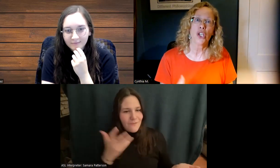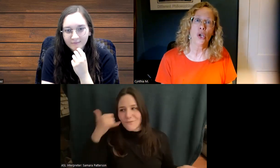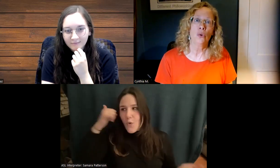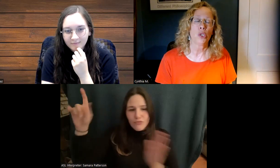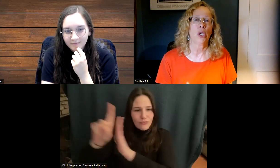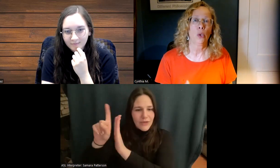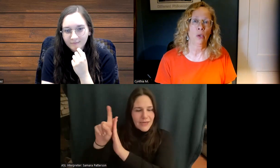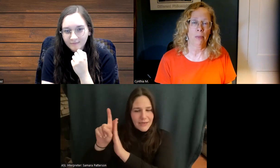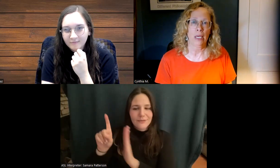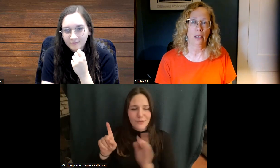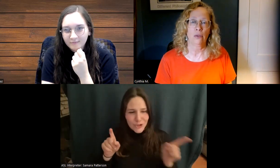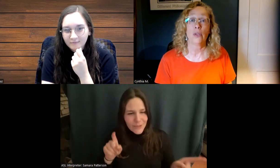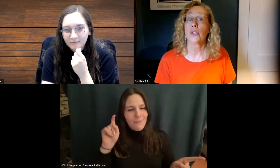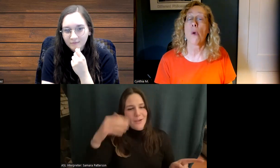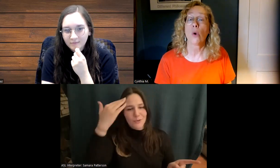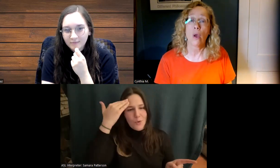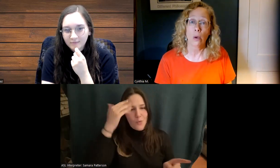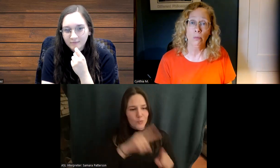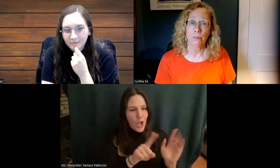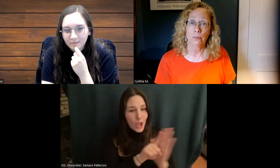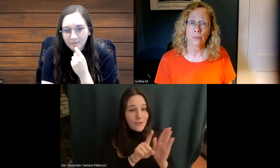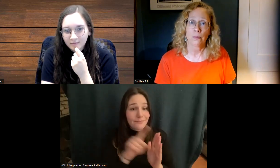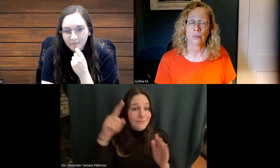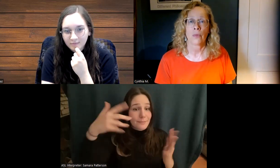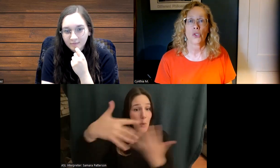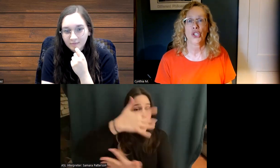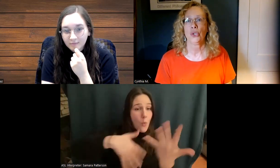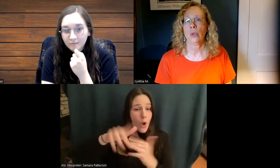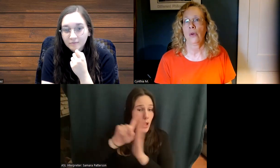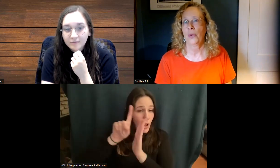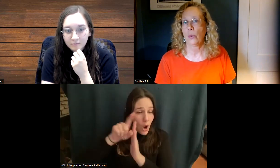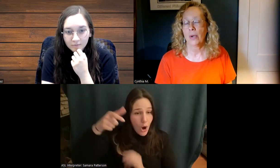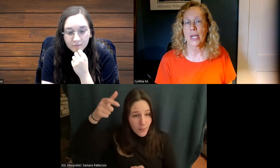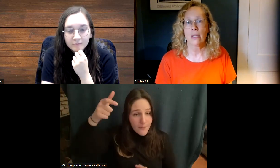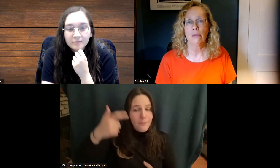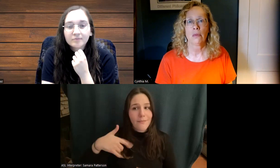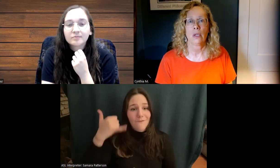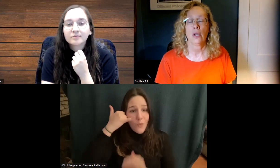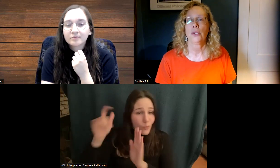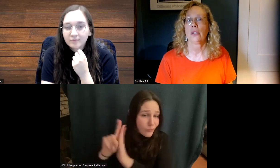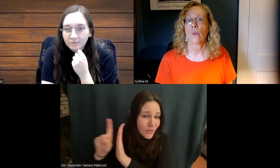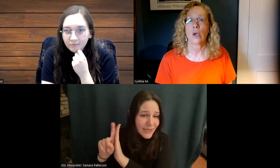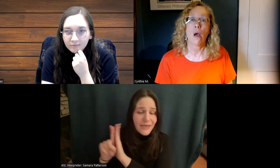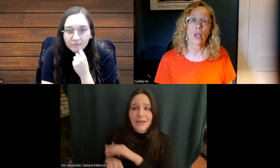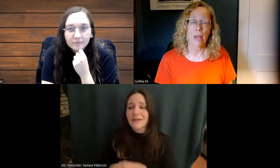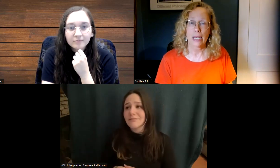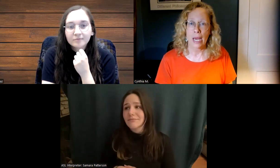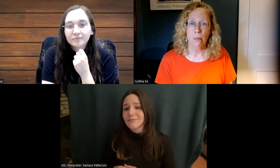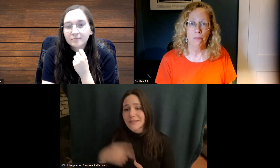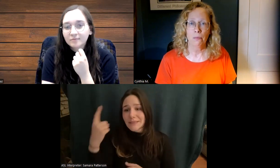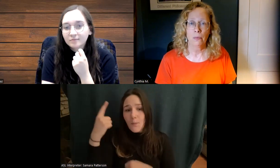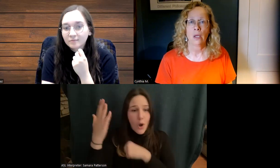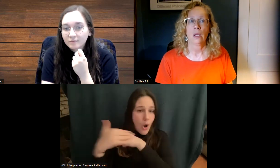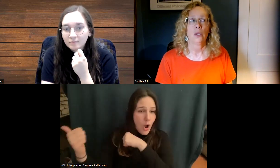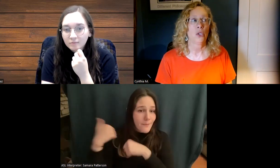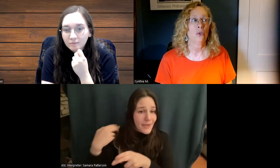has to know to alert me to the smoke alarm, to a phone ringing, to someone calling my